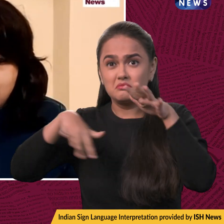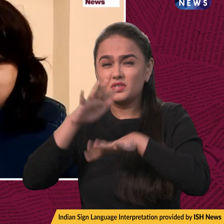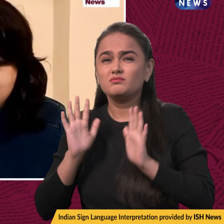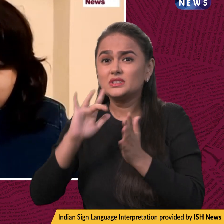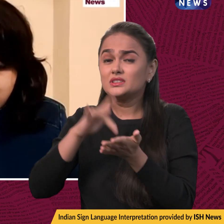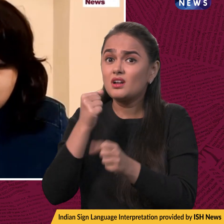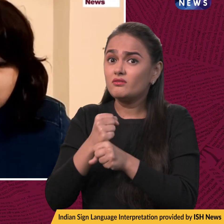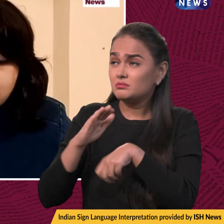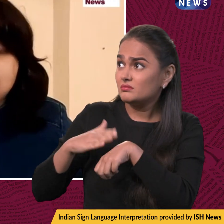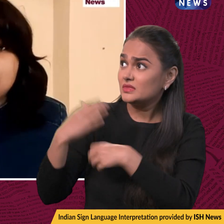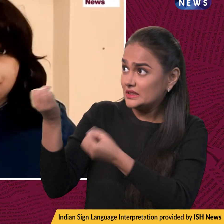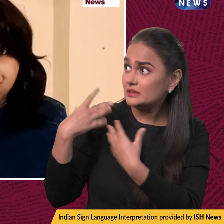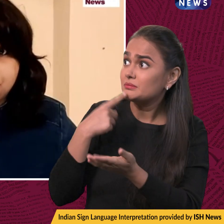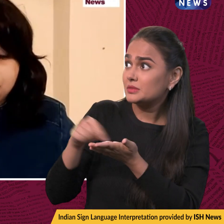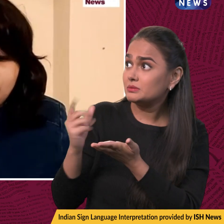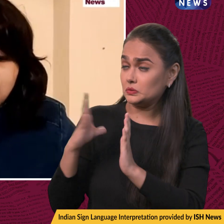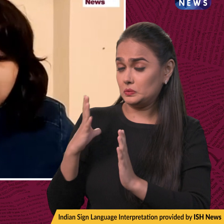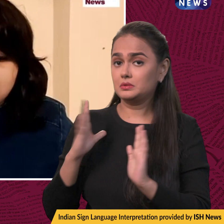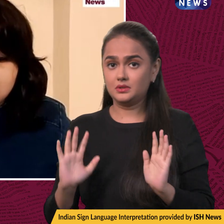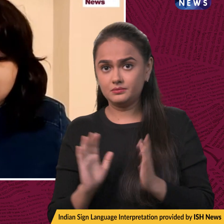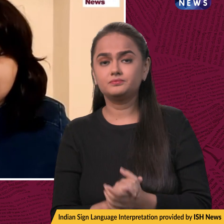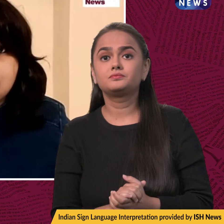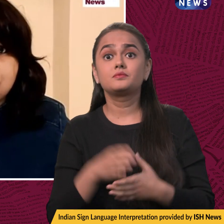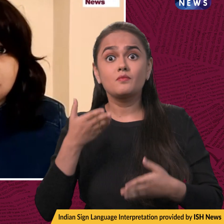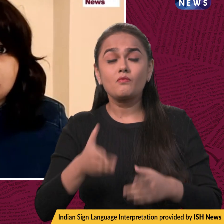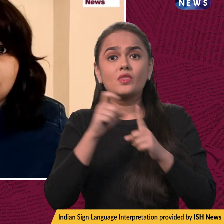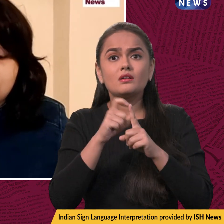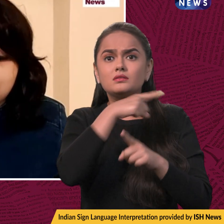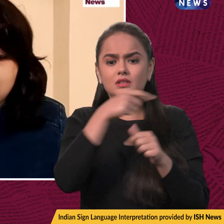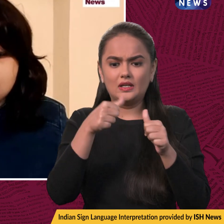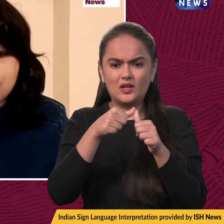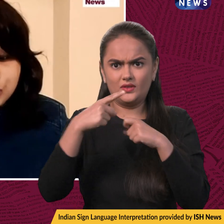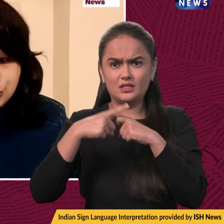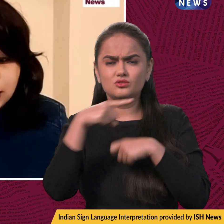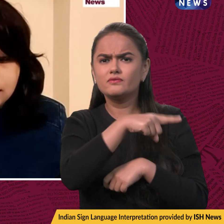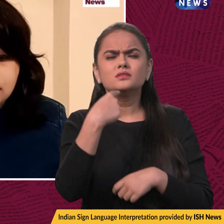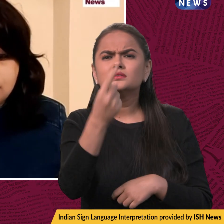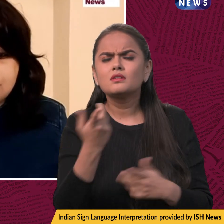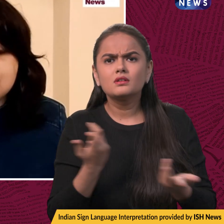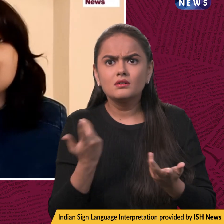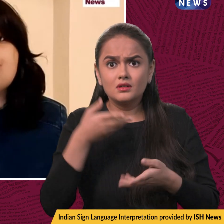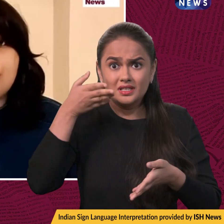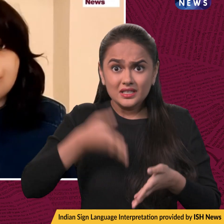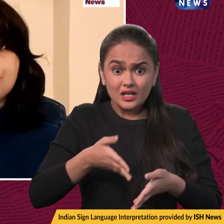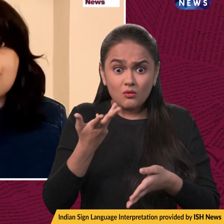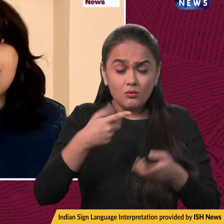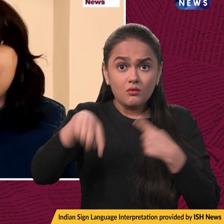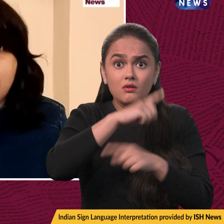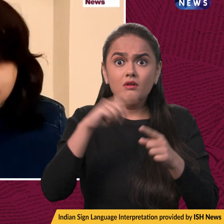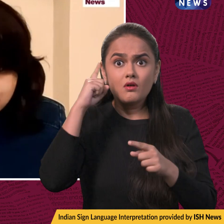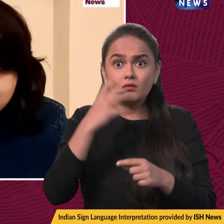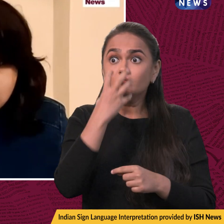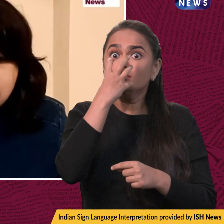central government to give permission. Now, Delhi Chief Minister Arvind Kejriwal has also said that there is no shortage